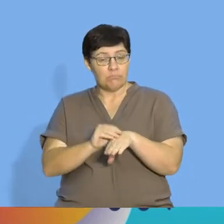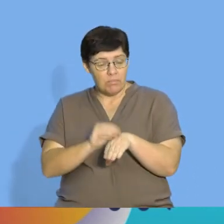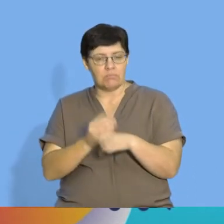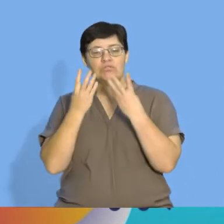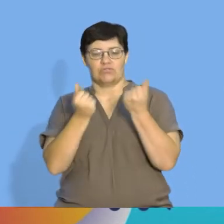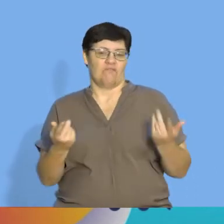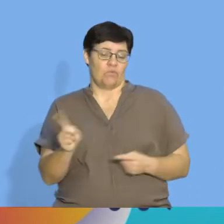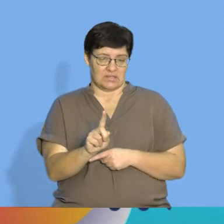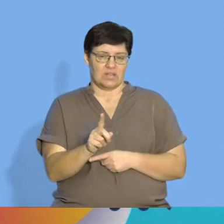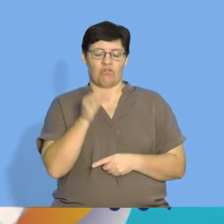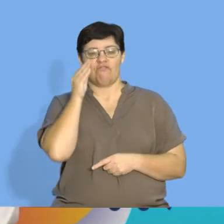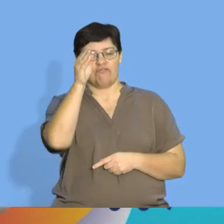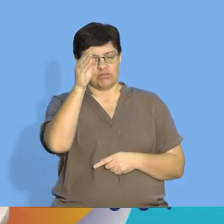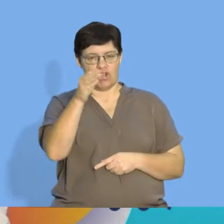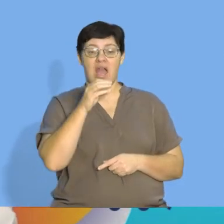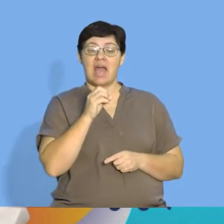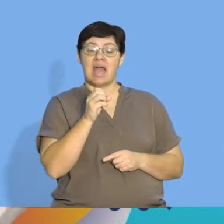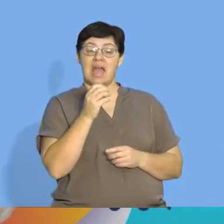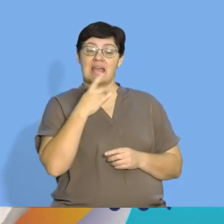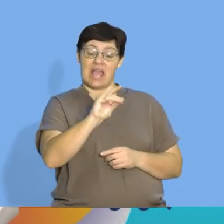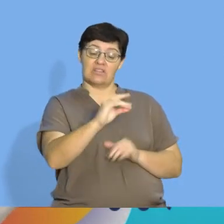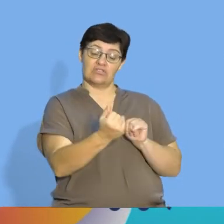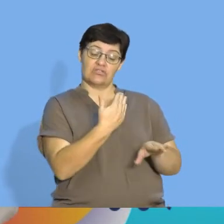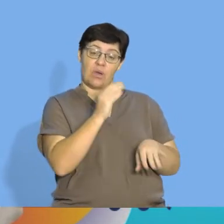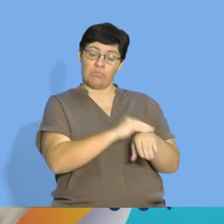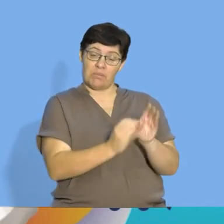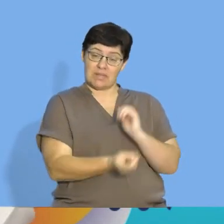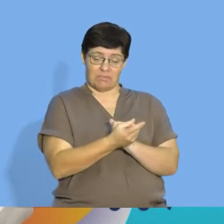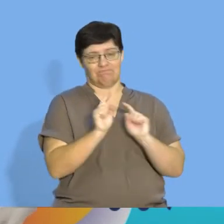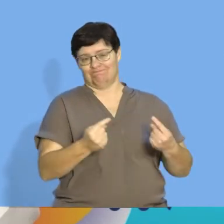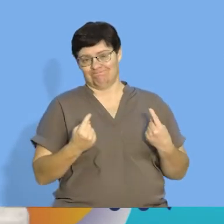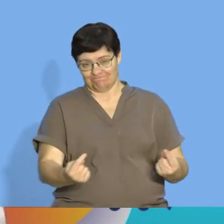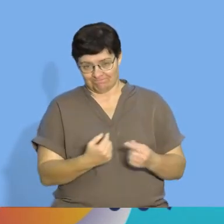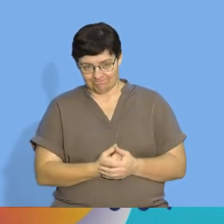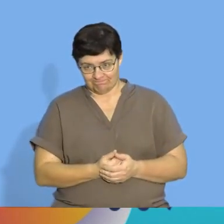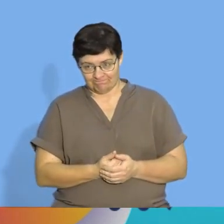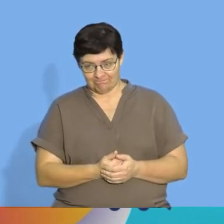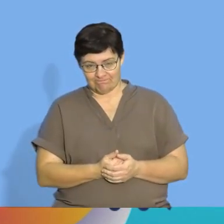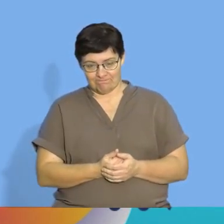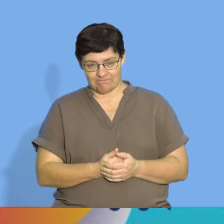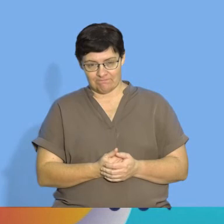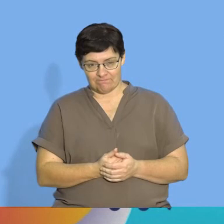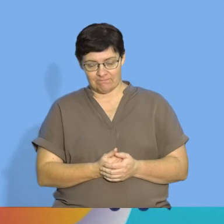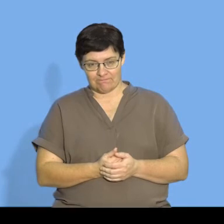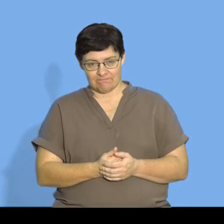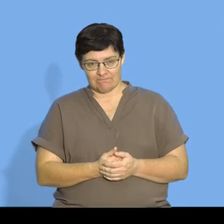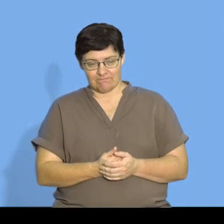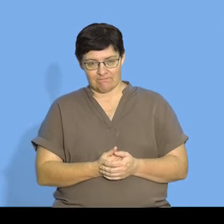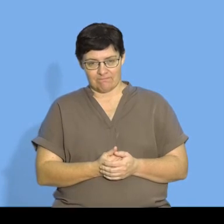will ensure that we do not experience any cash flow problems.